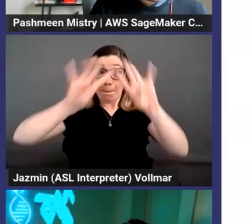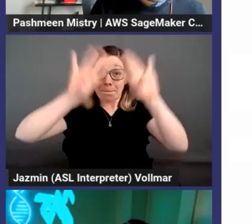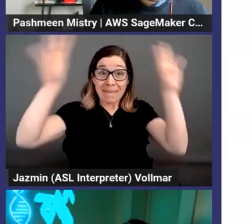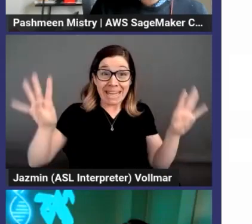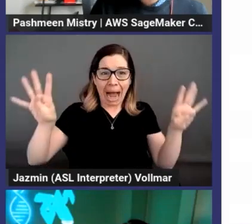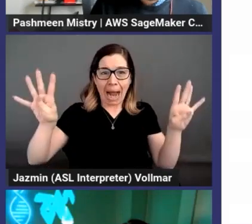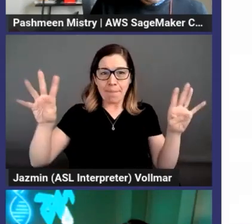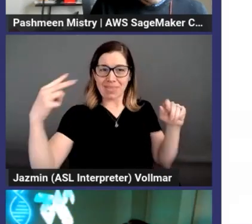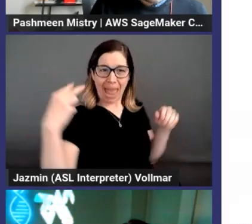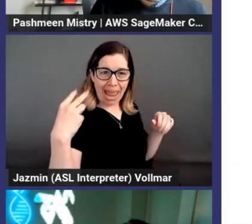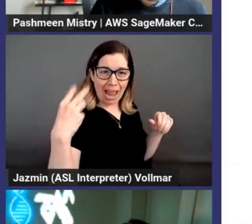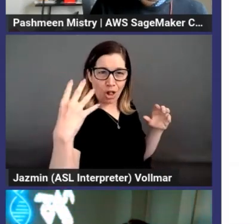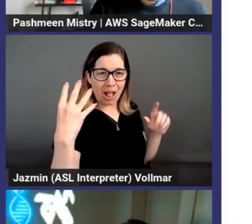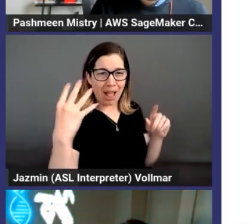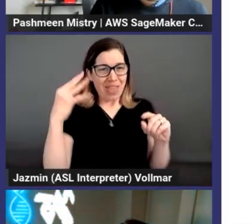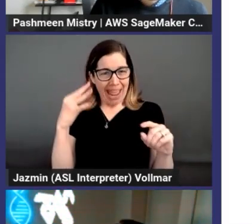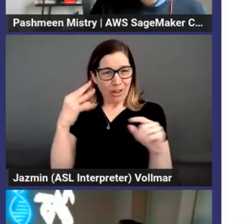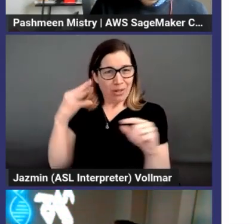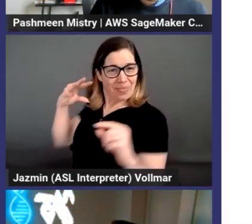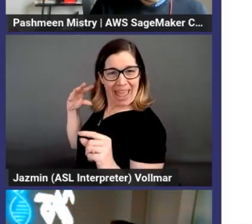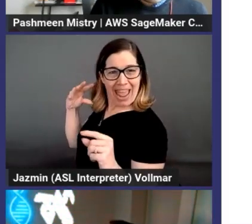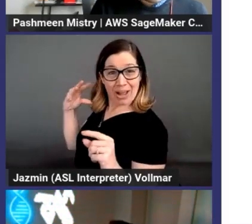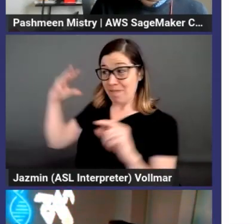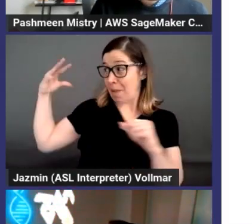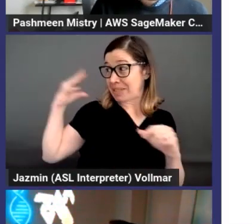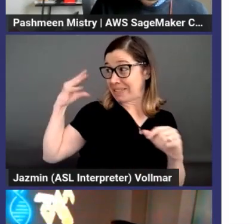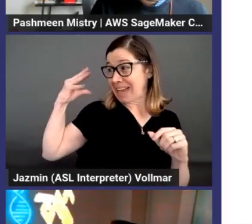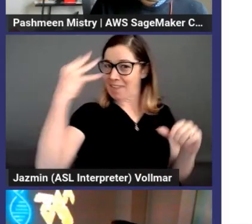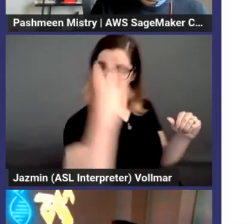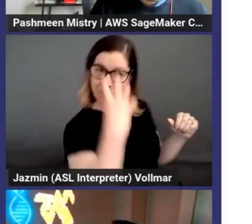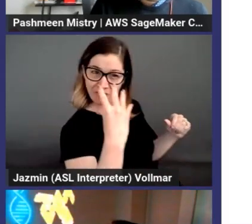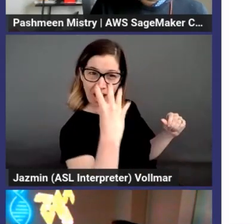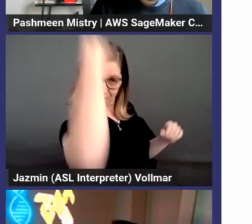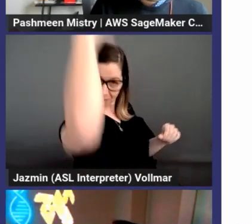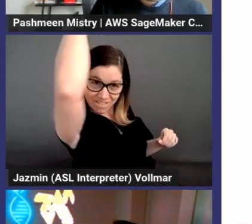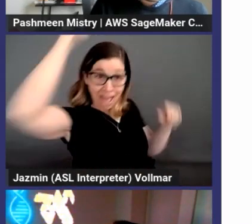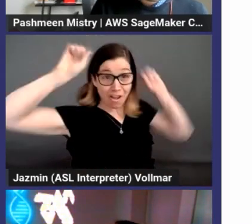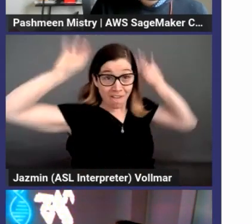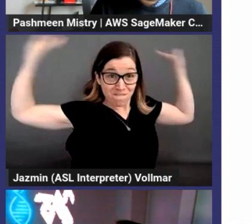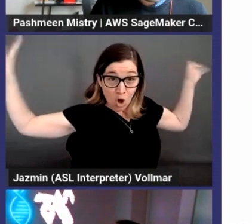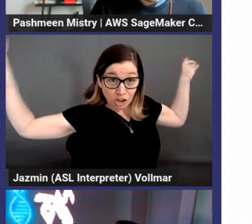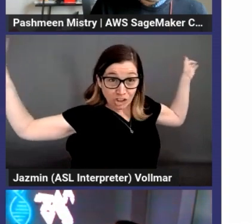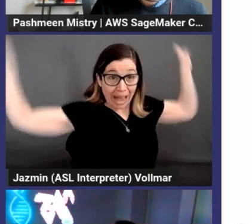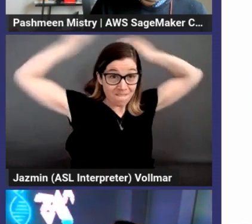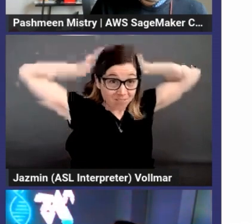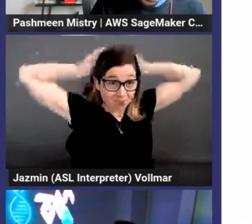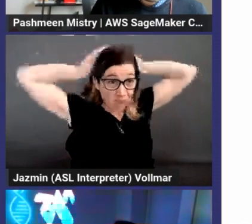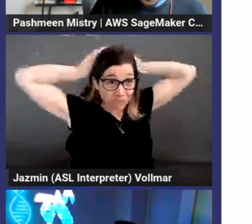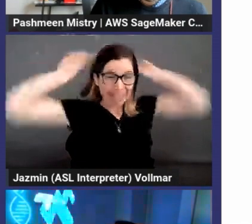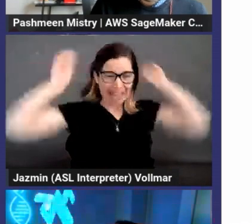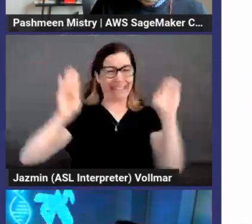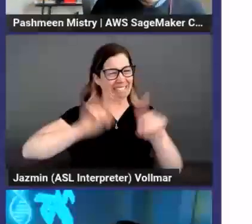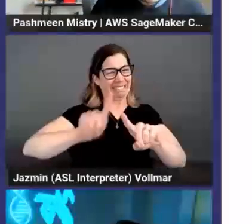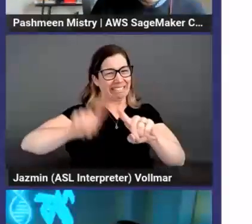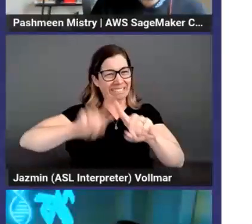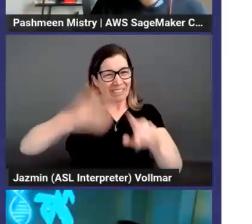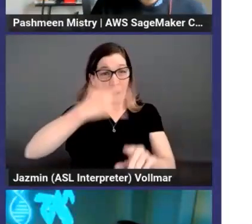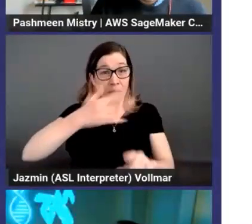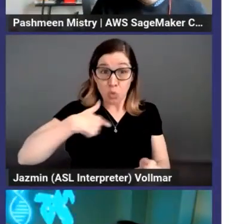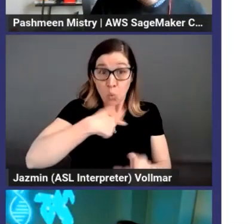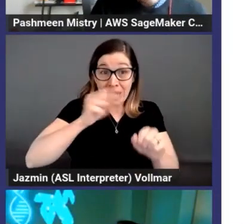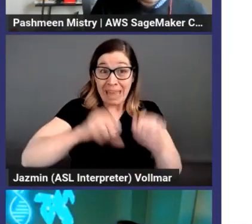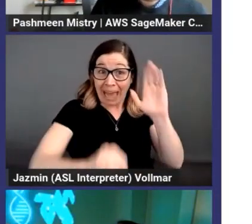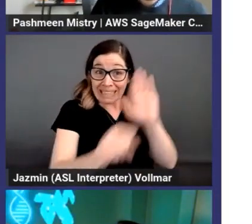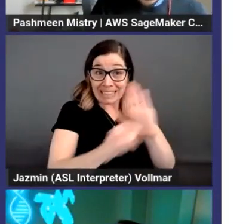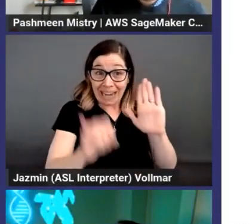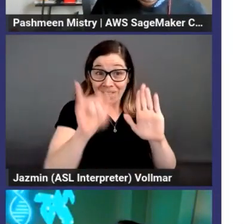and variations of how a peacock may look, like from the side, from the front, feathers folded in, feathers all fanned out. Most of us can identify a peacock